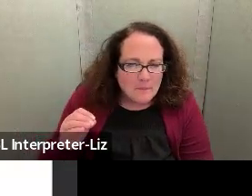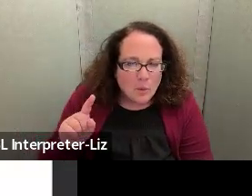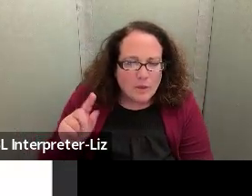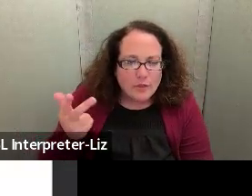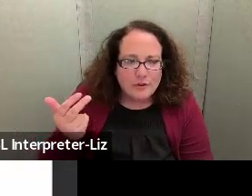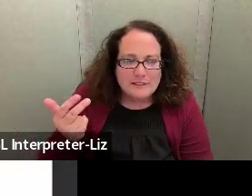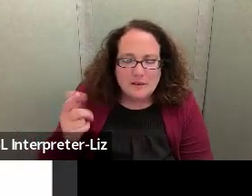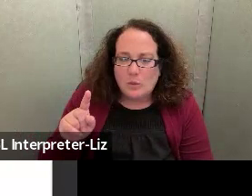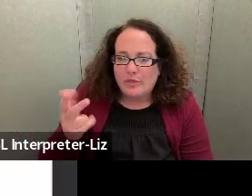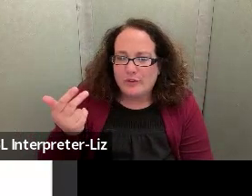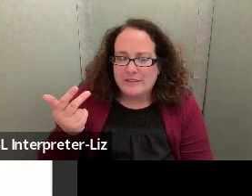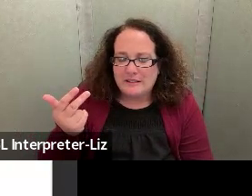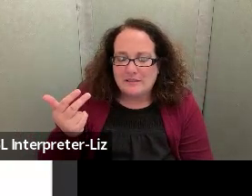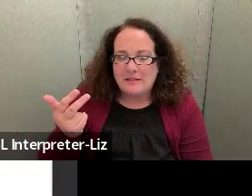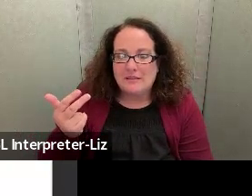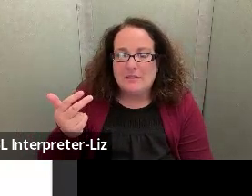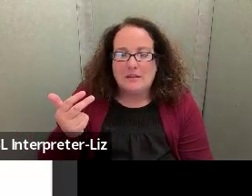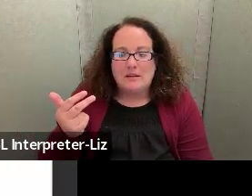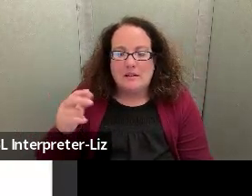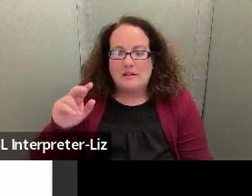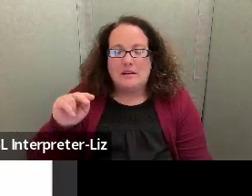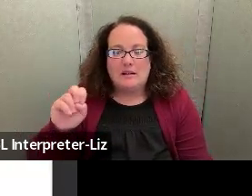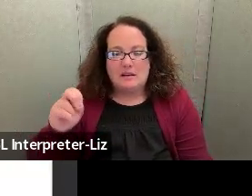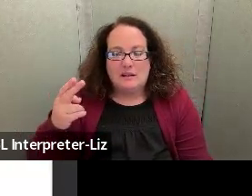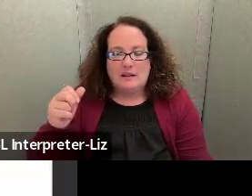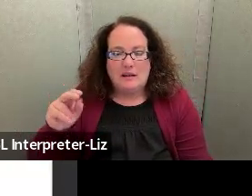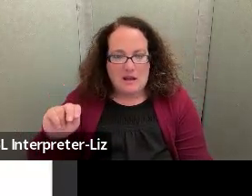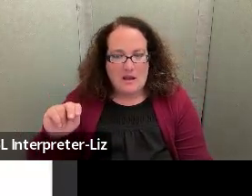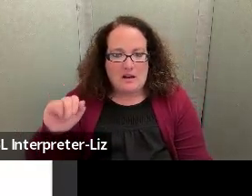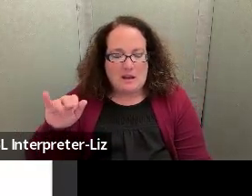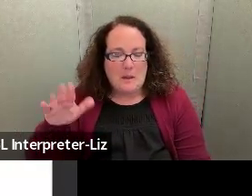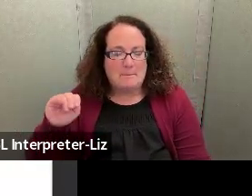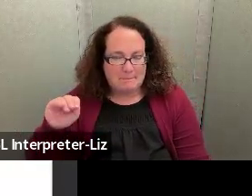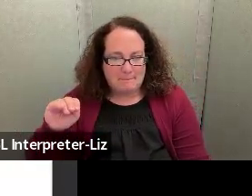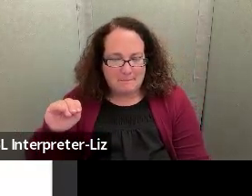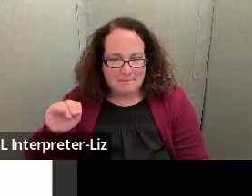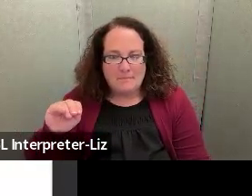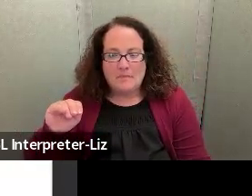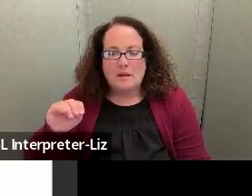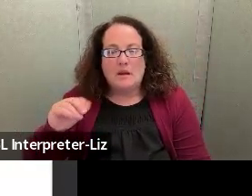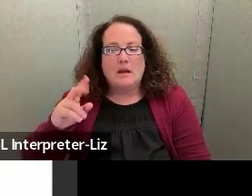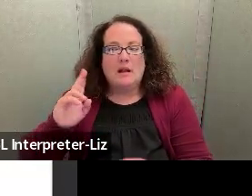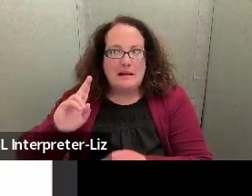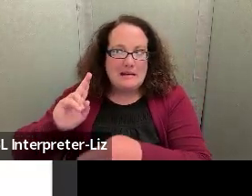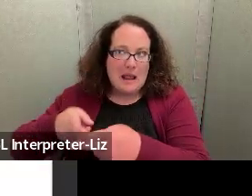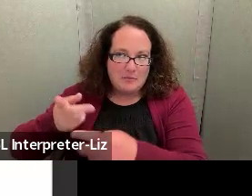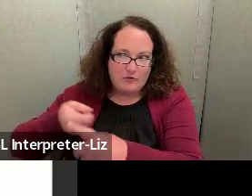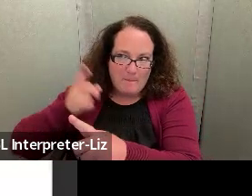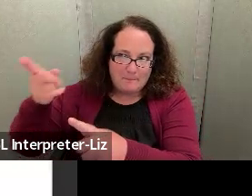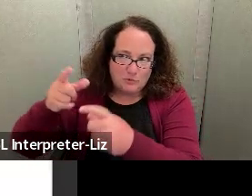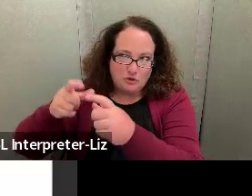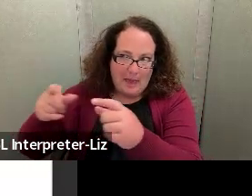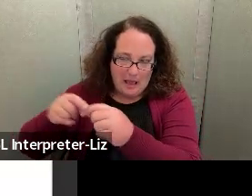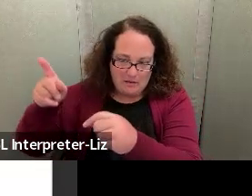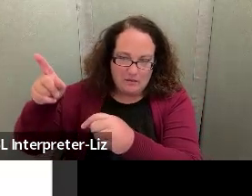113? This is nihonium. which was named by Japan, and